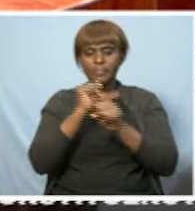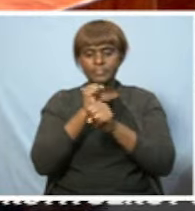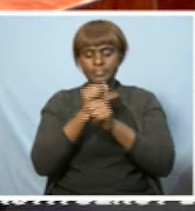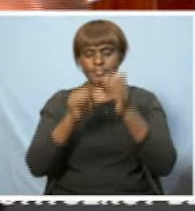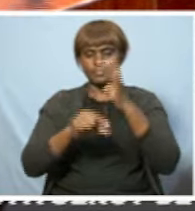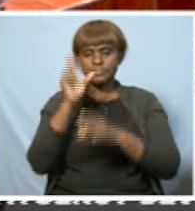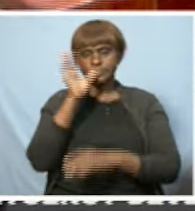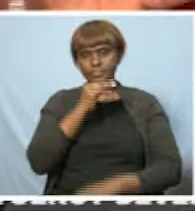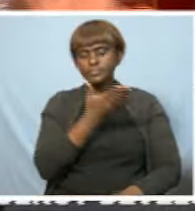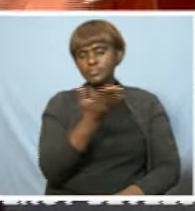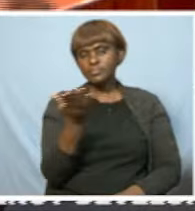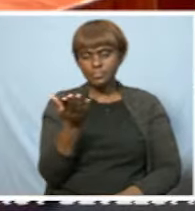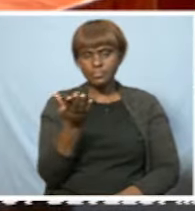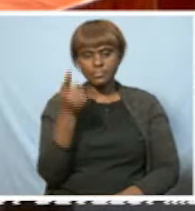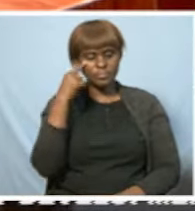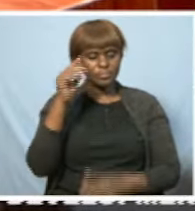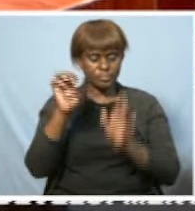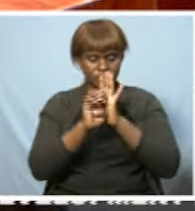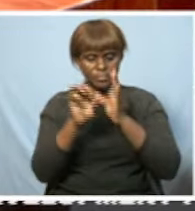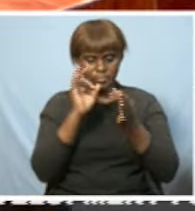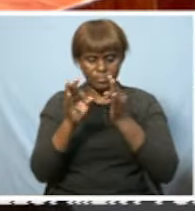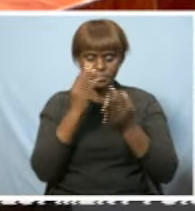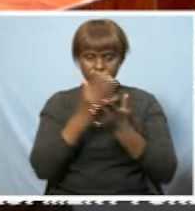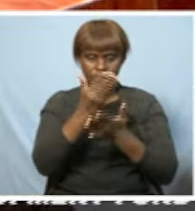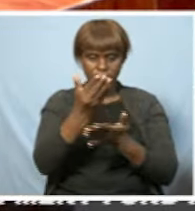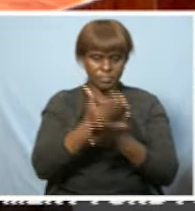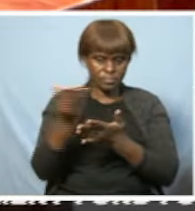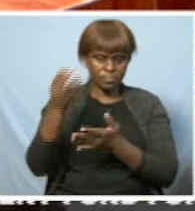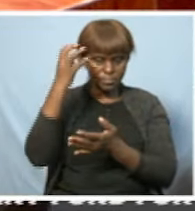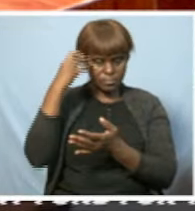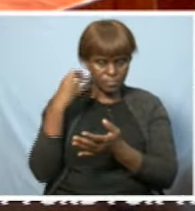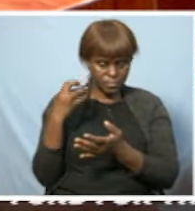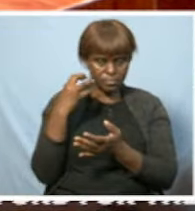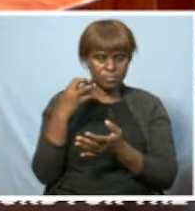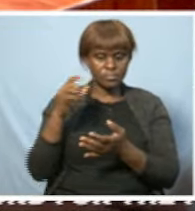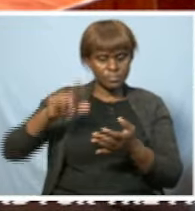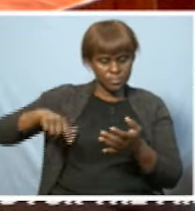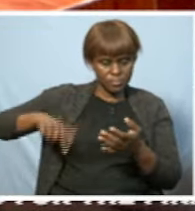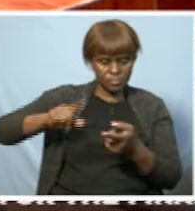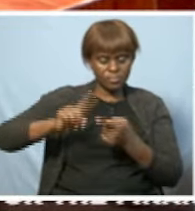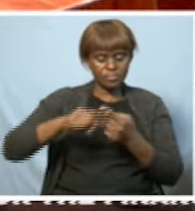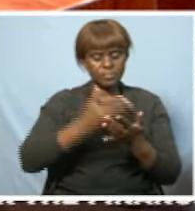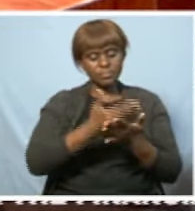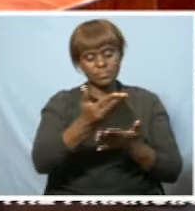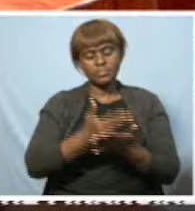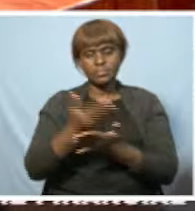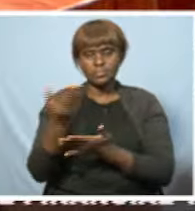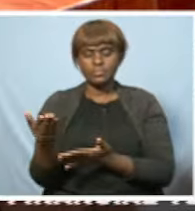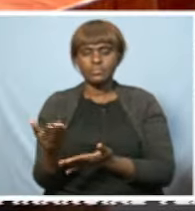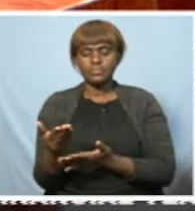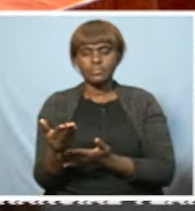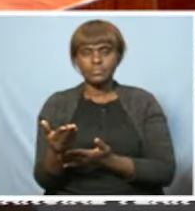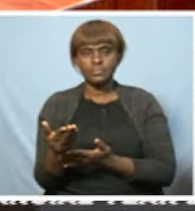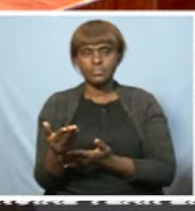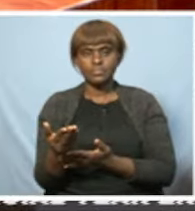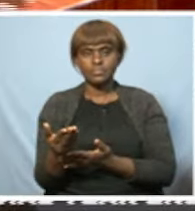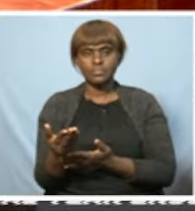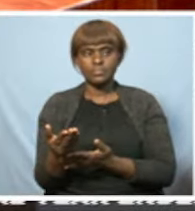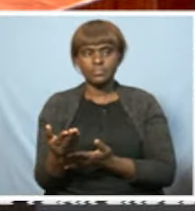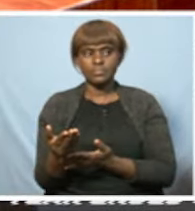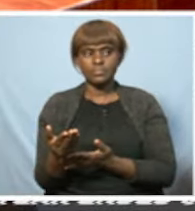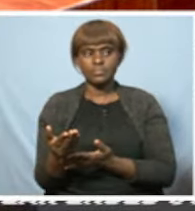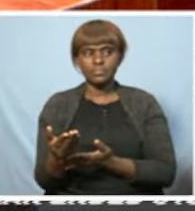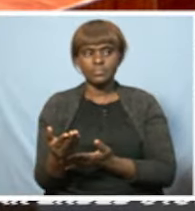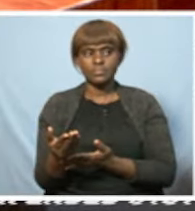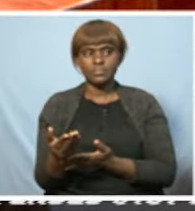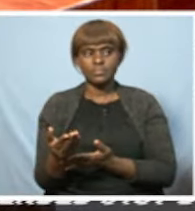that, for example, if procurement officer is delaying to procure, the whole delay